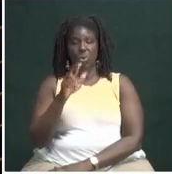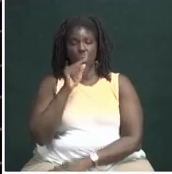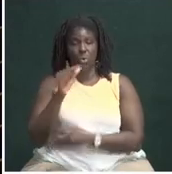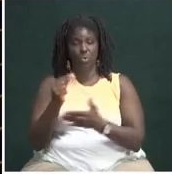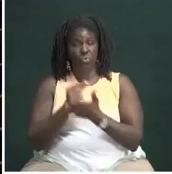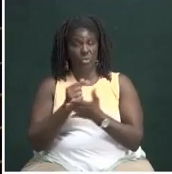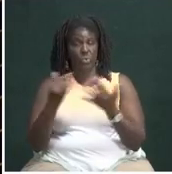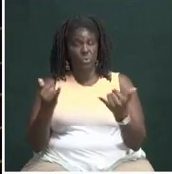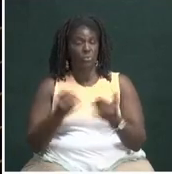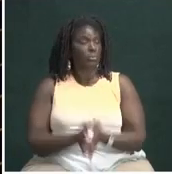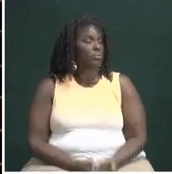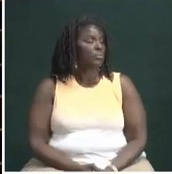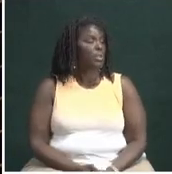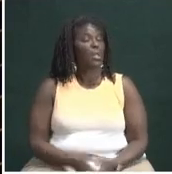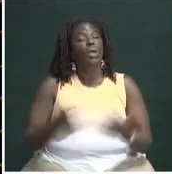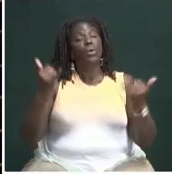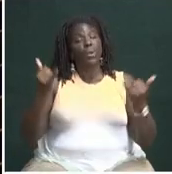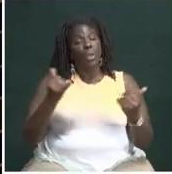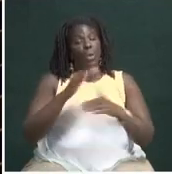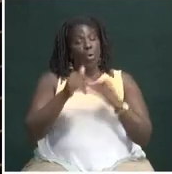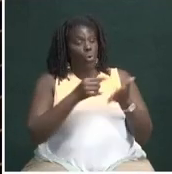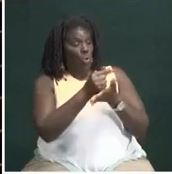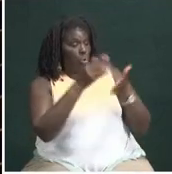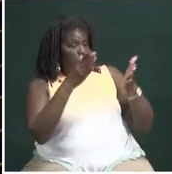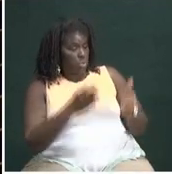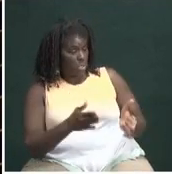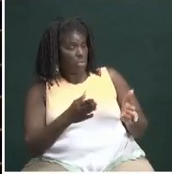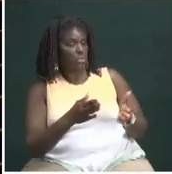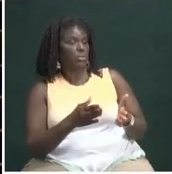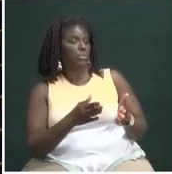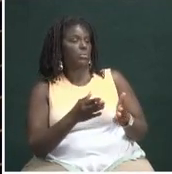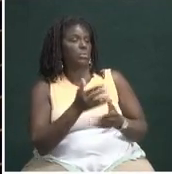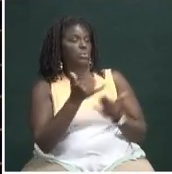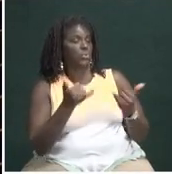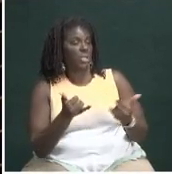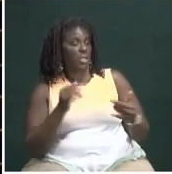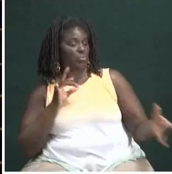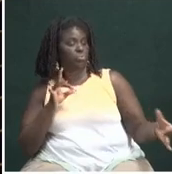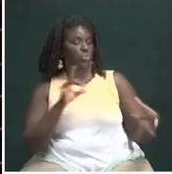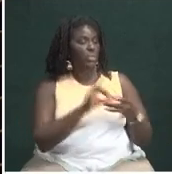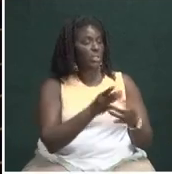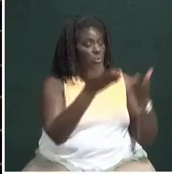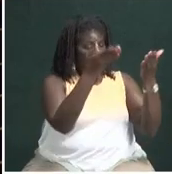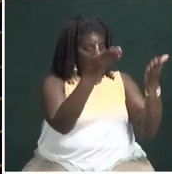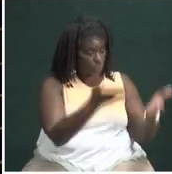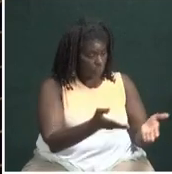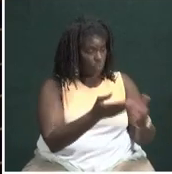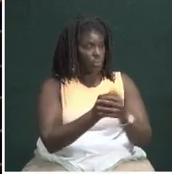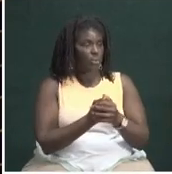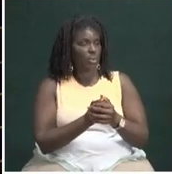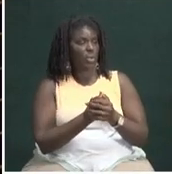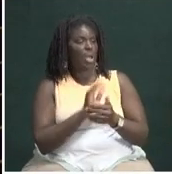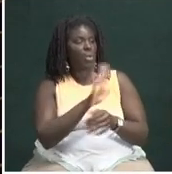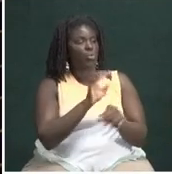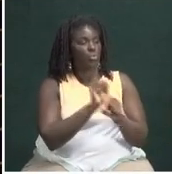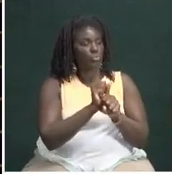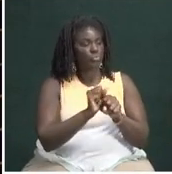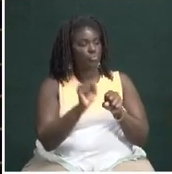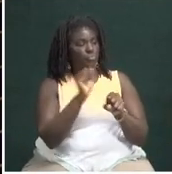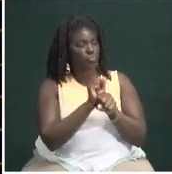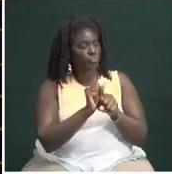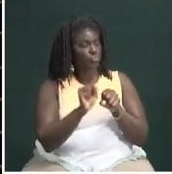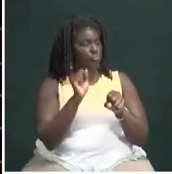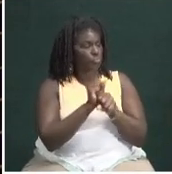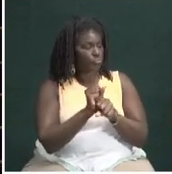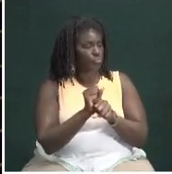So today, graduates, it's really all about you and the hard work that you've put